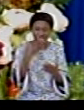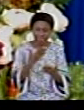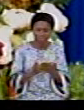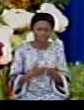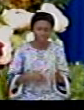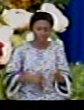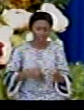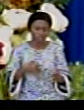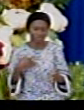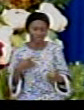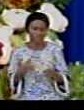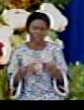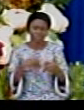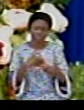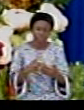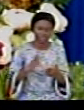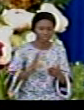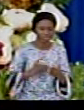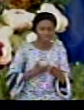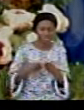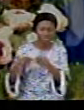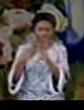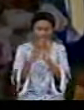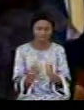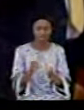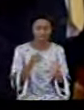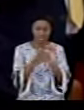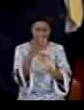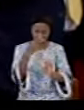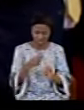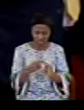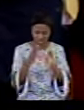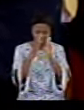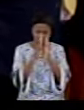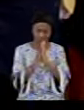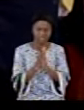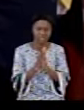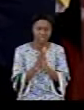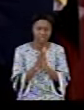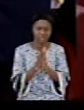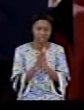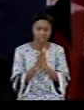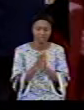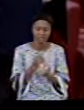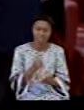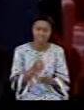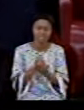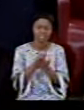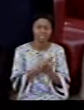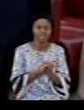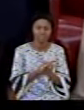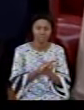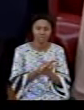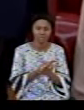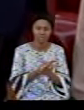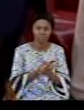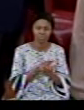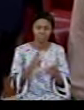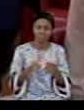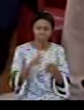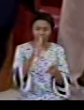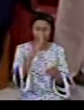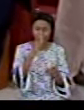towards our leaders in Jesus' name. Make us encouragement to those who are leading